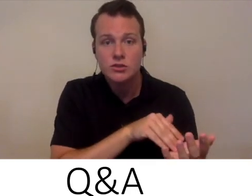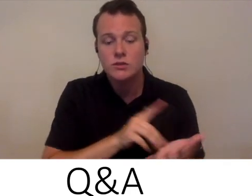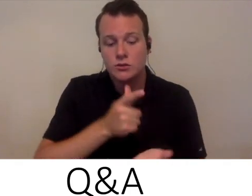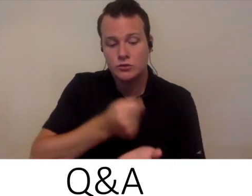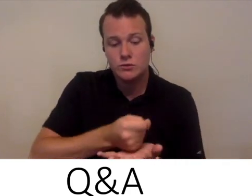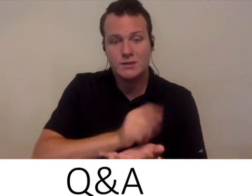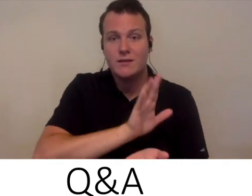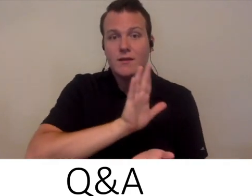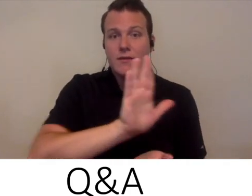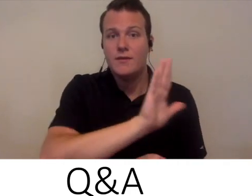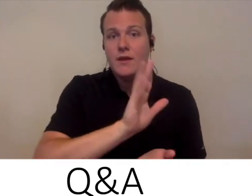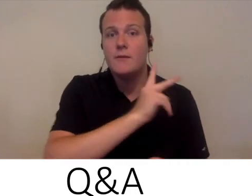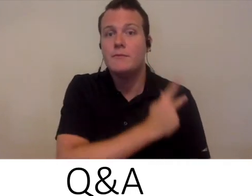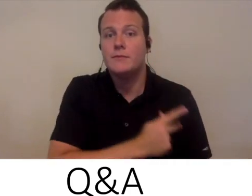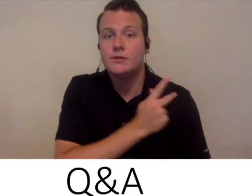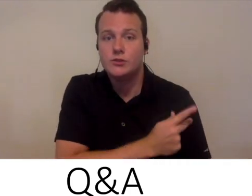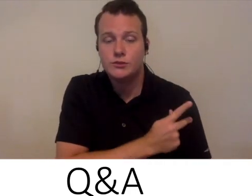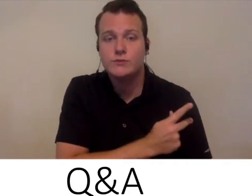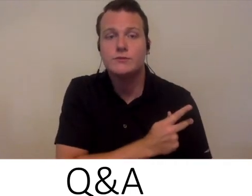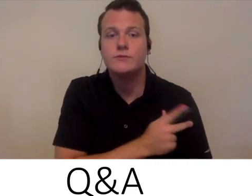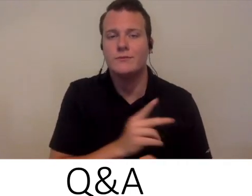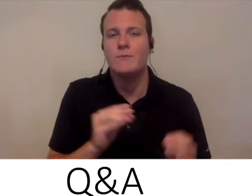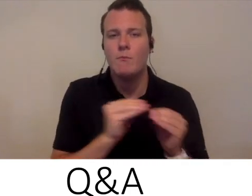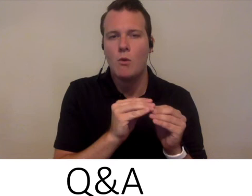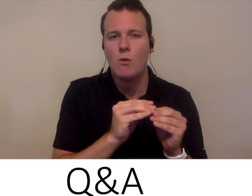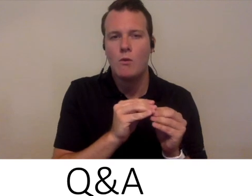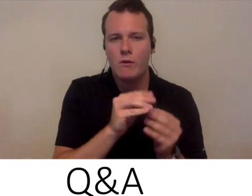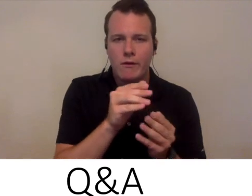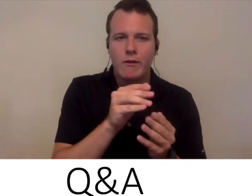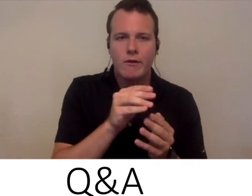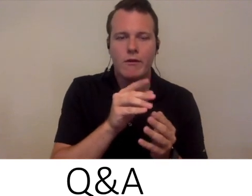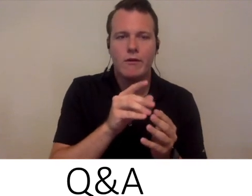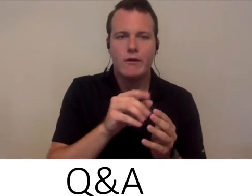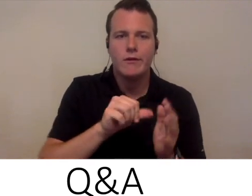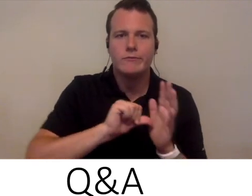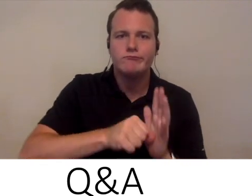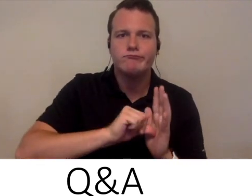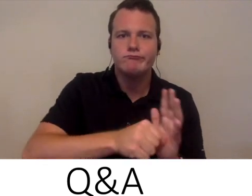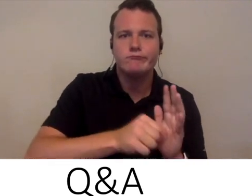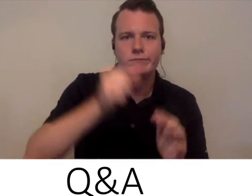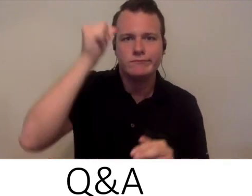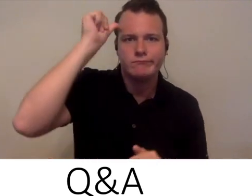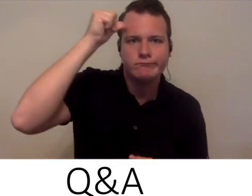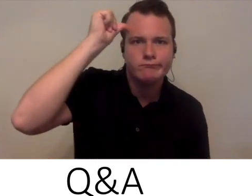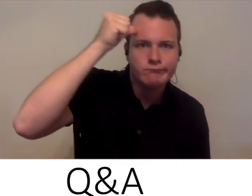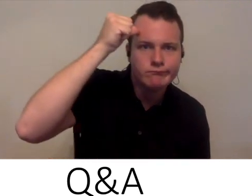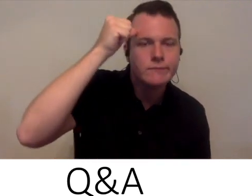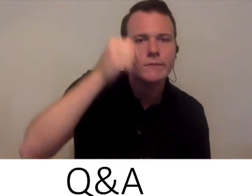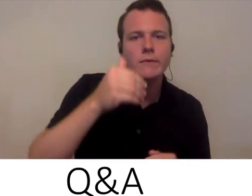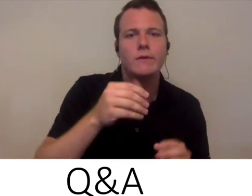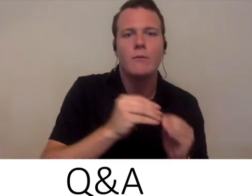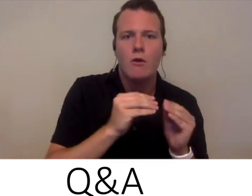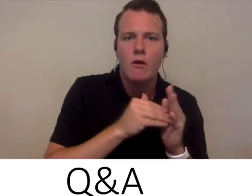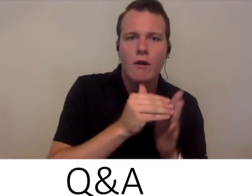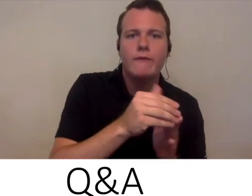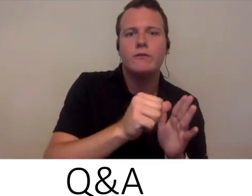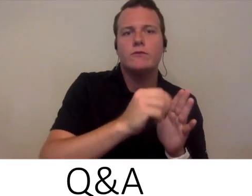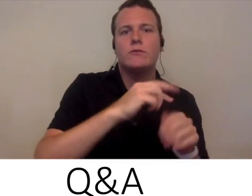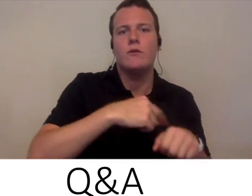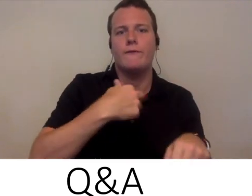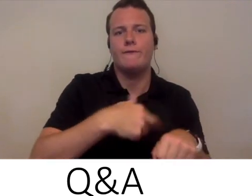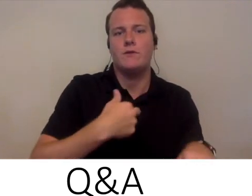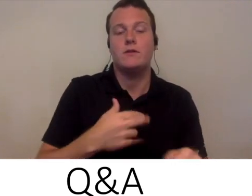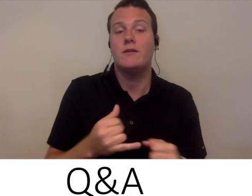patient, the more they're going to remember you and the more that they're going to refer to you. The last thing that they want to